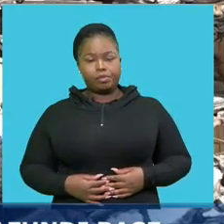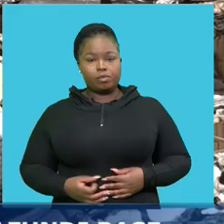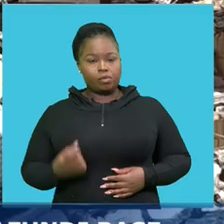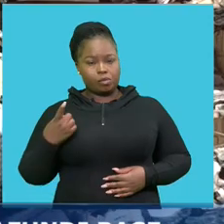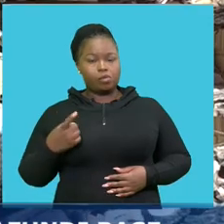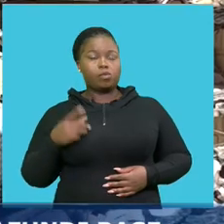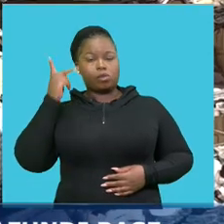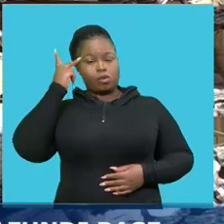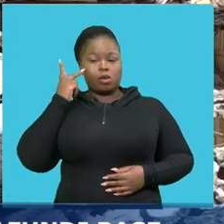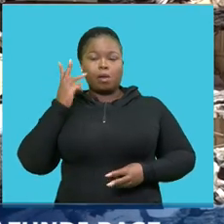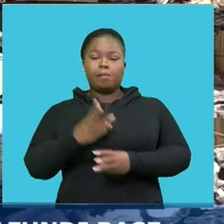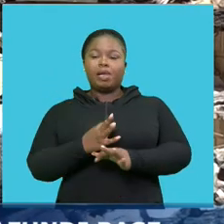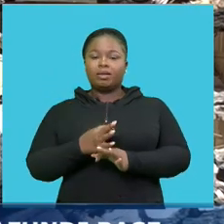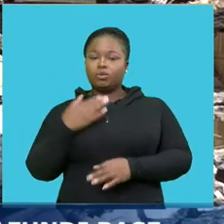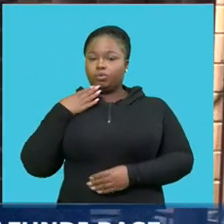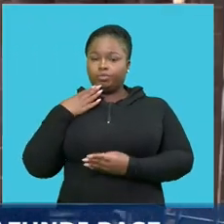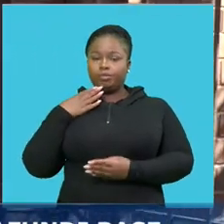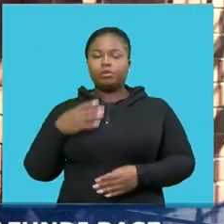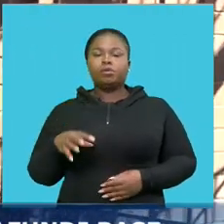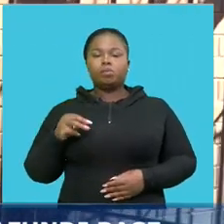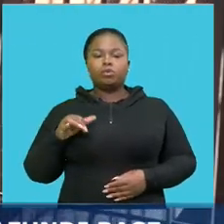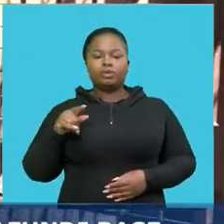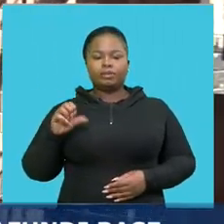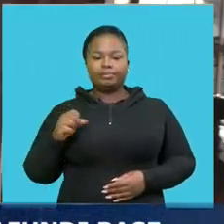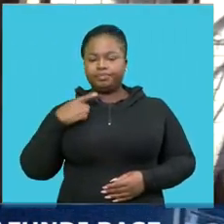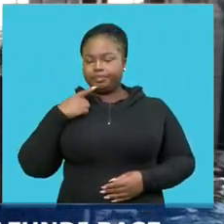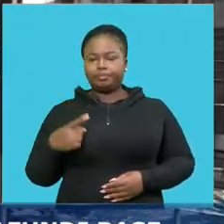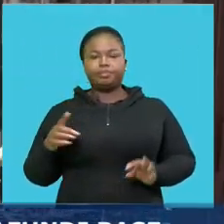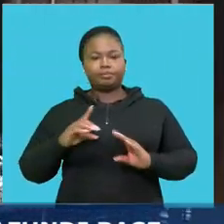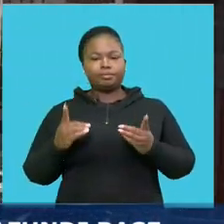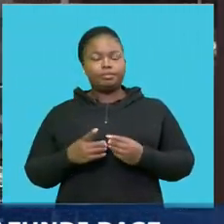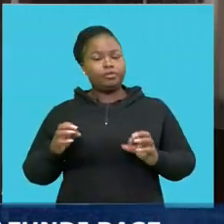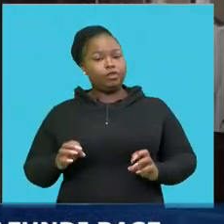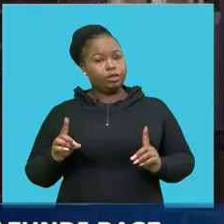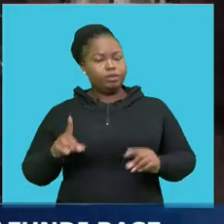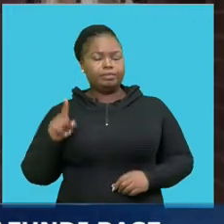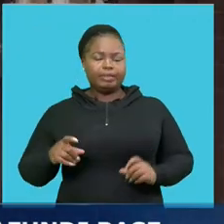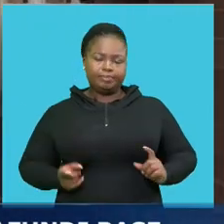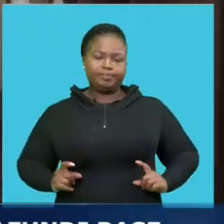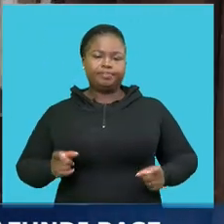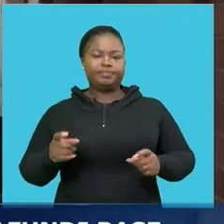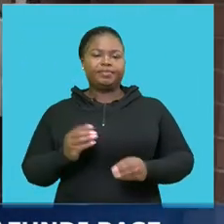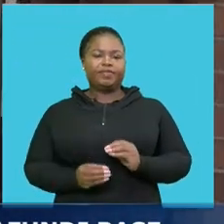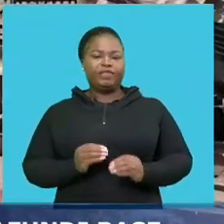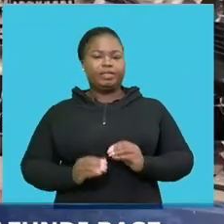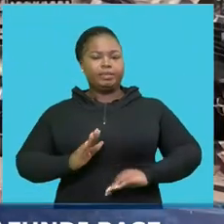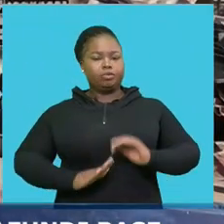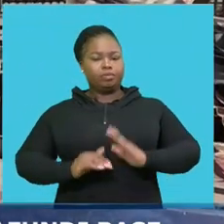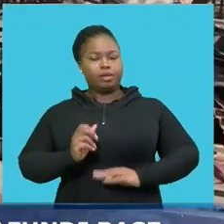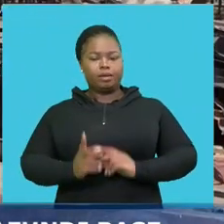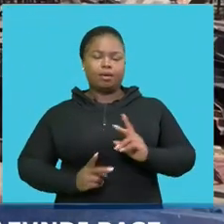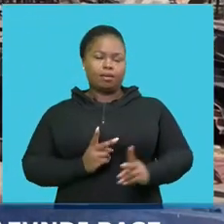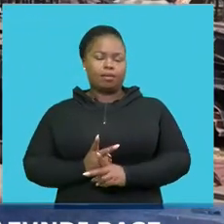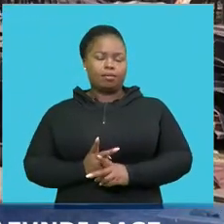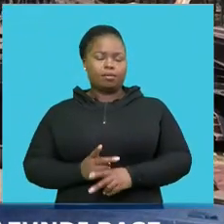wabazali beyingane eyifunda kuso lesi sikole uMoses Owane uthi komnyango wezemfundo kufanele ke ukusheshise ukwakhiwa kabusha kwamagumbi acikeleke phansi